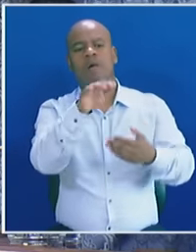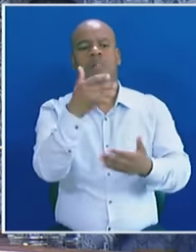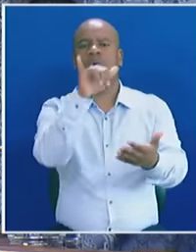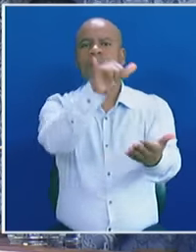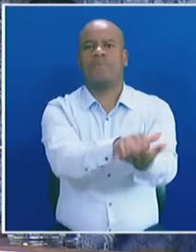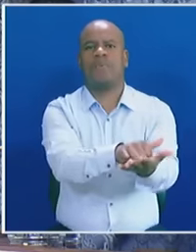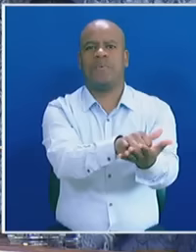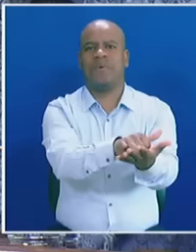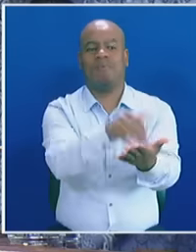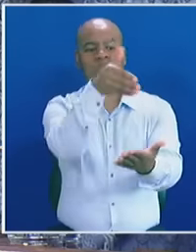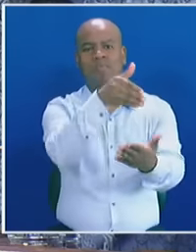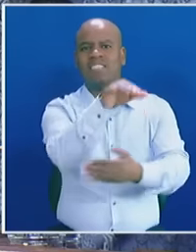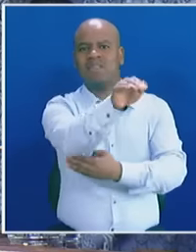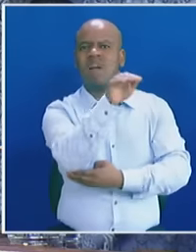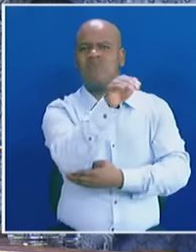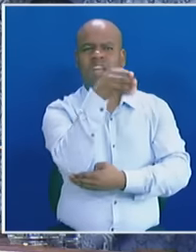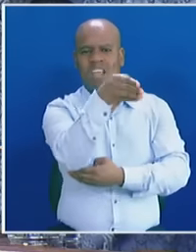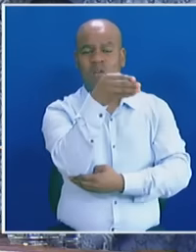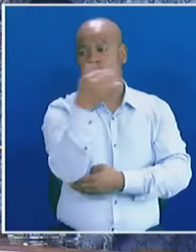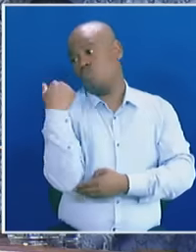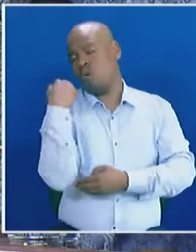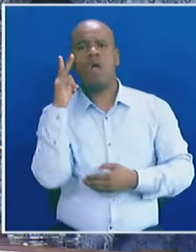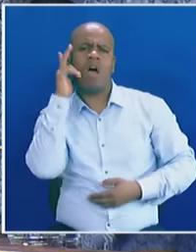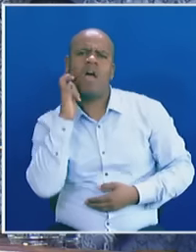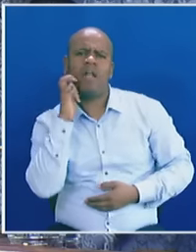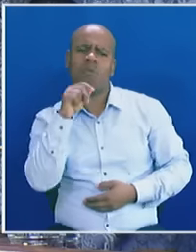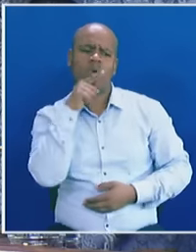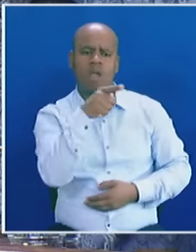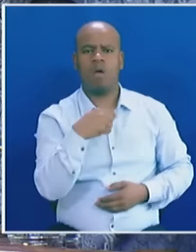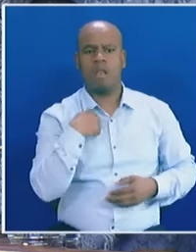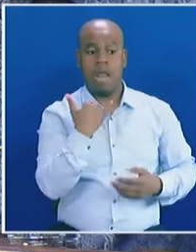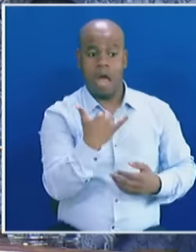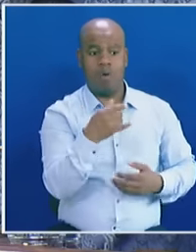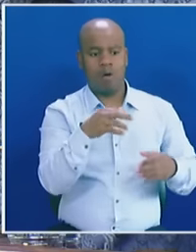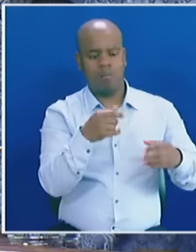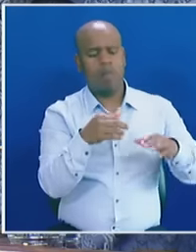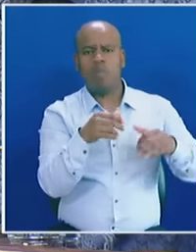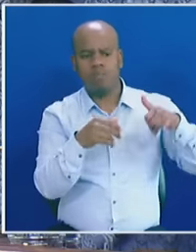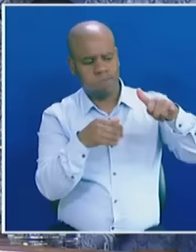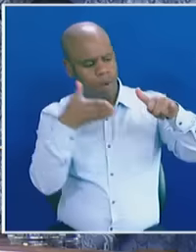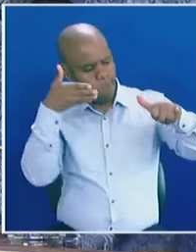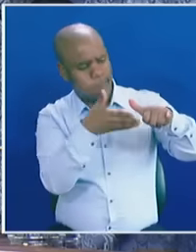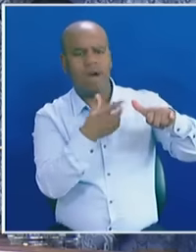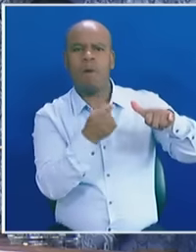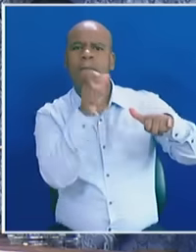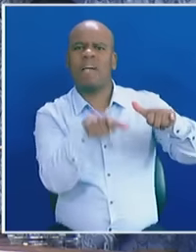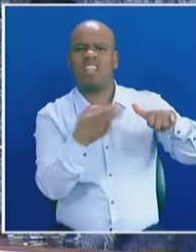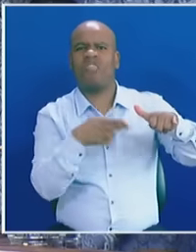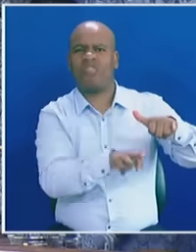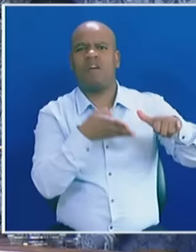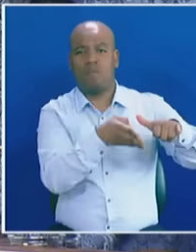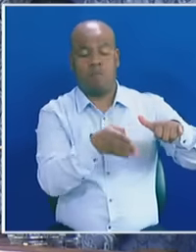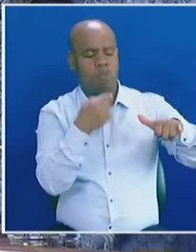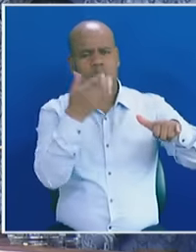of a person who to date has not been identified nor his country of